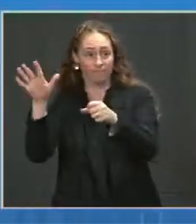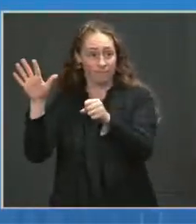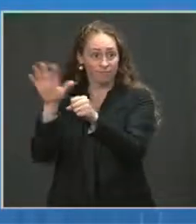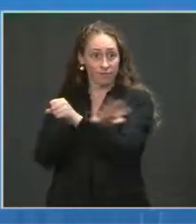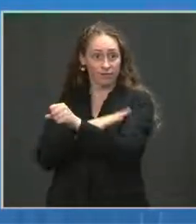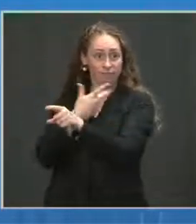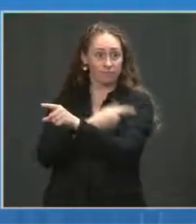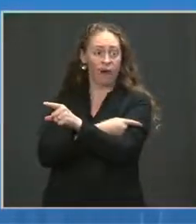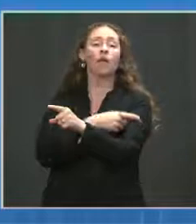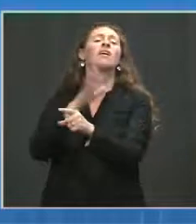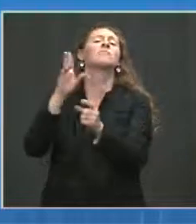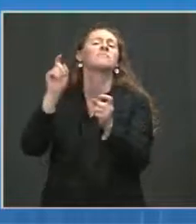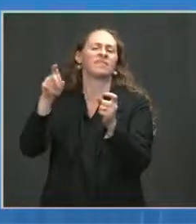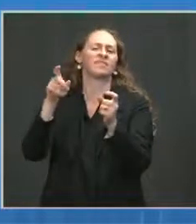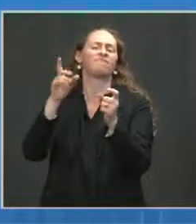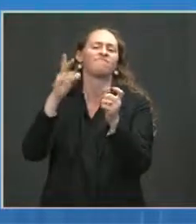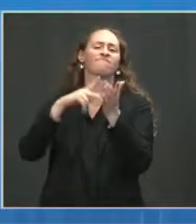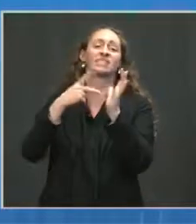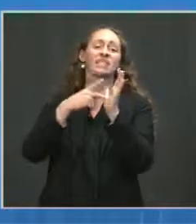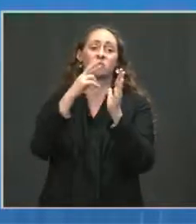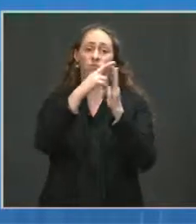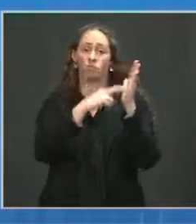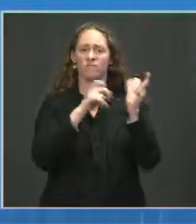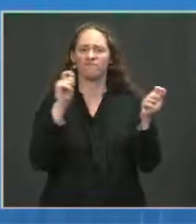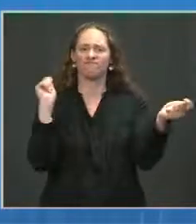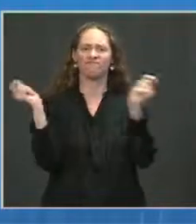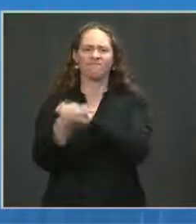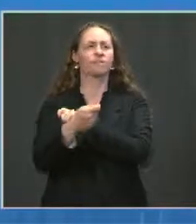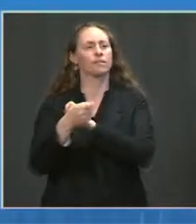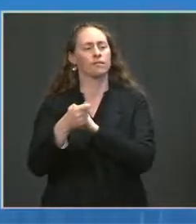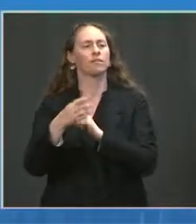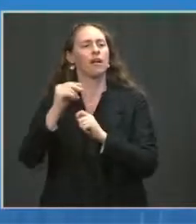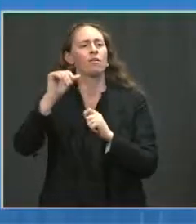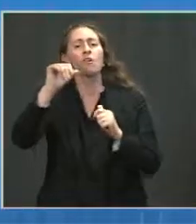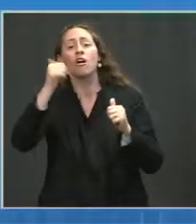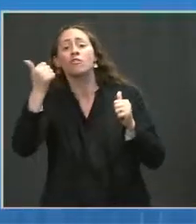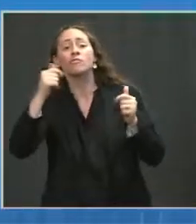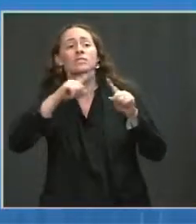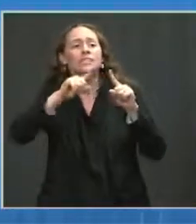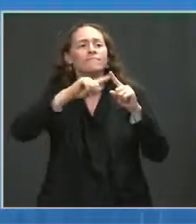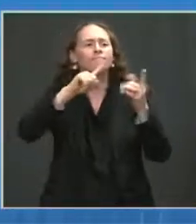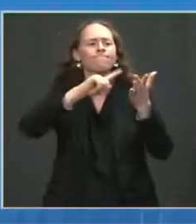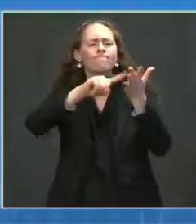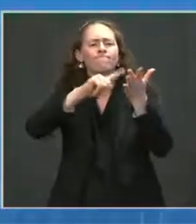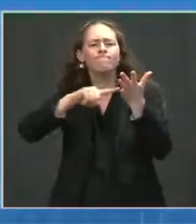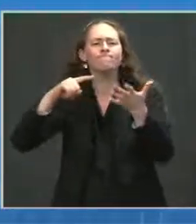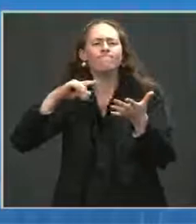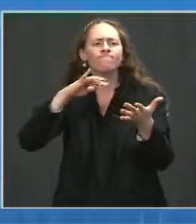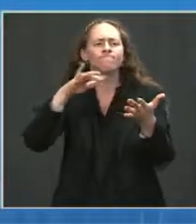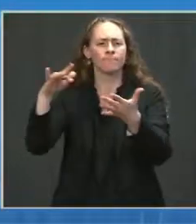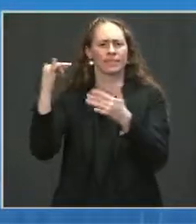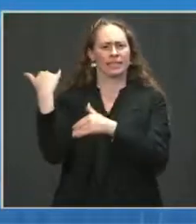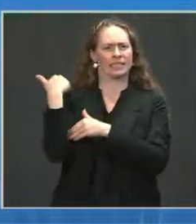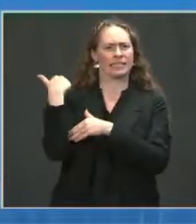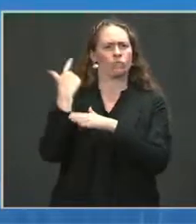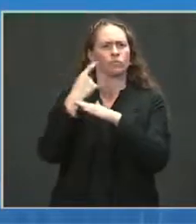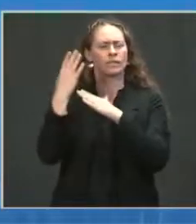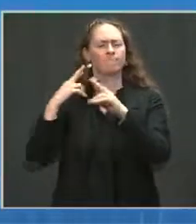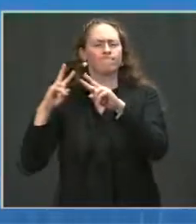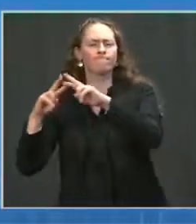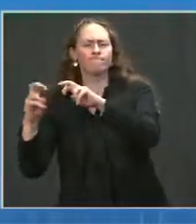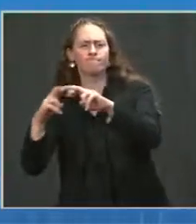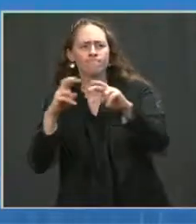Since those data were released, several other studies have been released over just this past weekend that have corroborated these